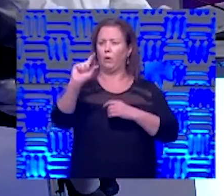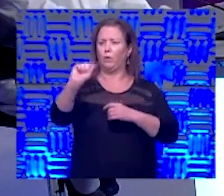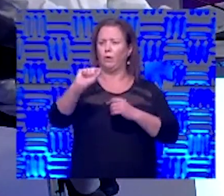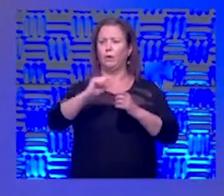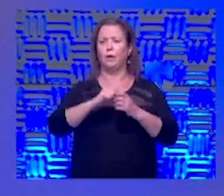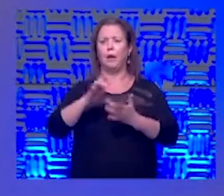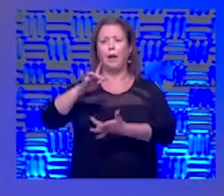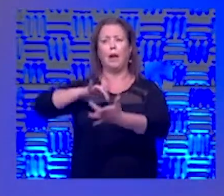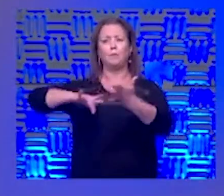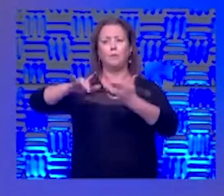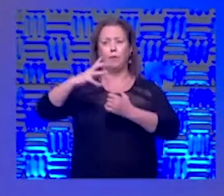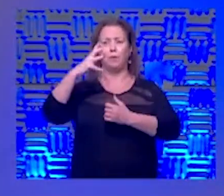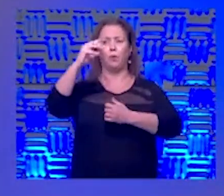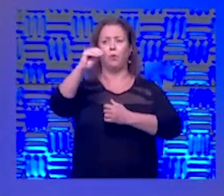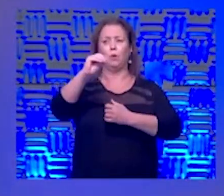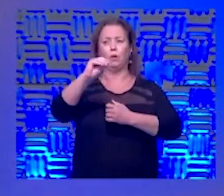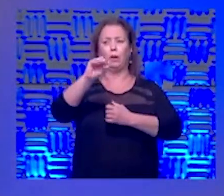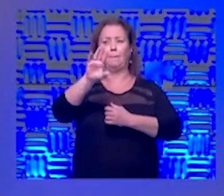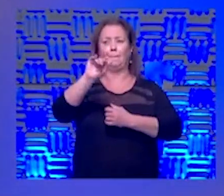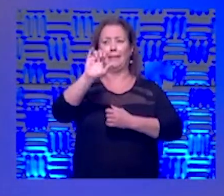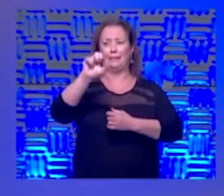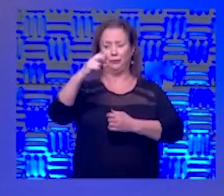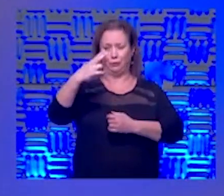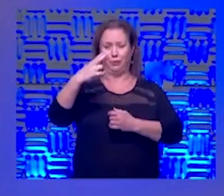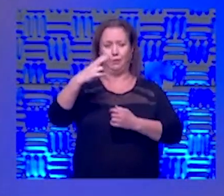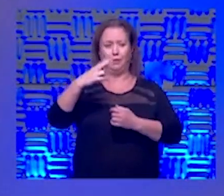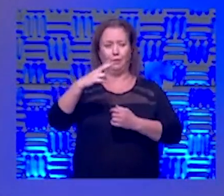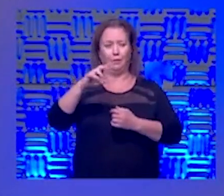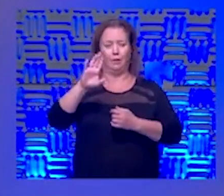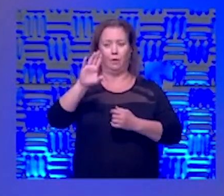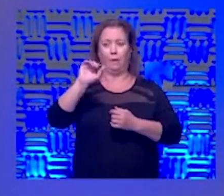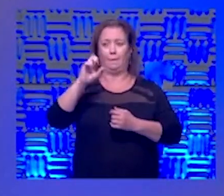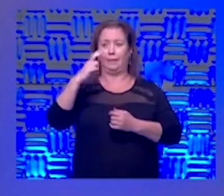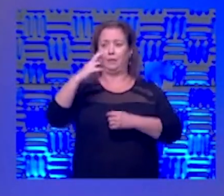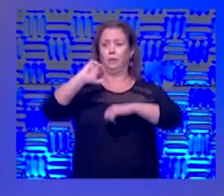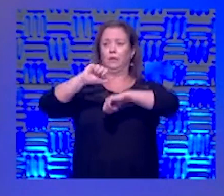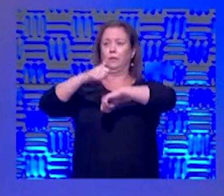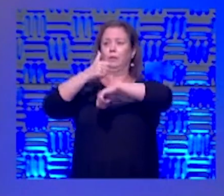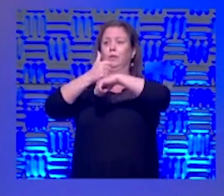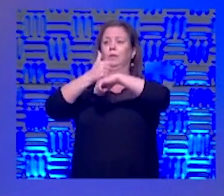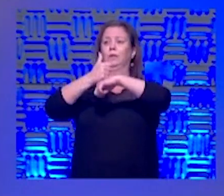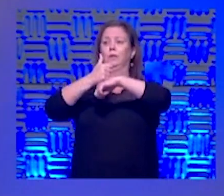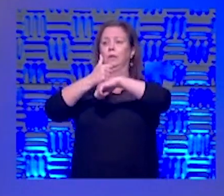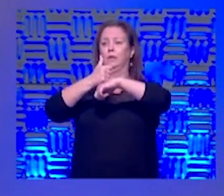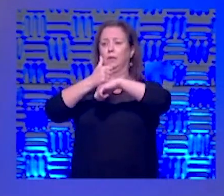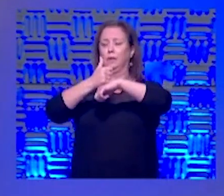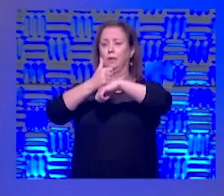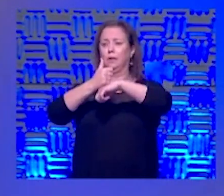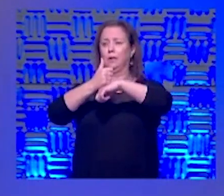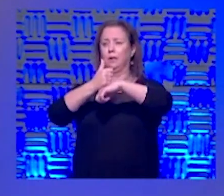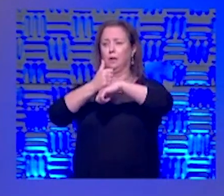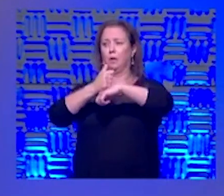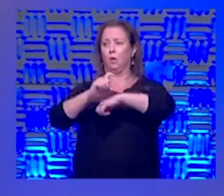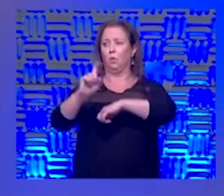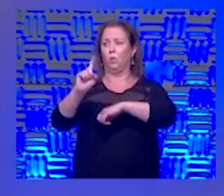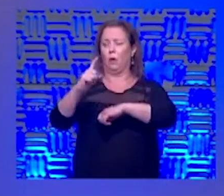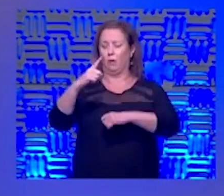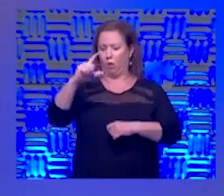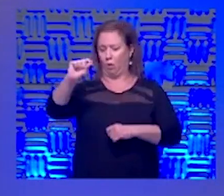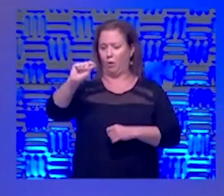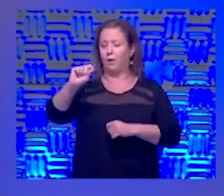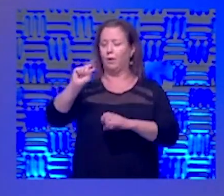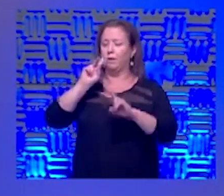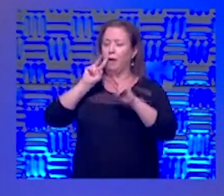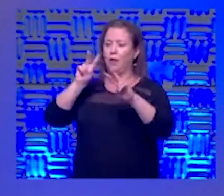I'm traveling. I'll be going to a beach, so was able to understand and look at where I'm going. There's